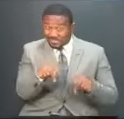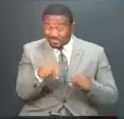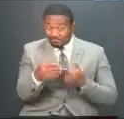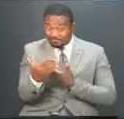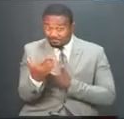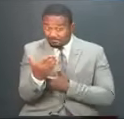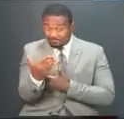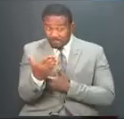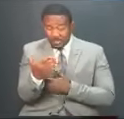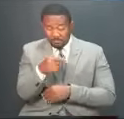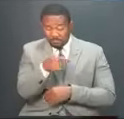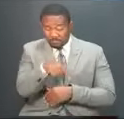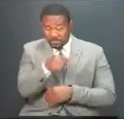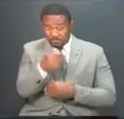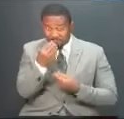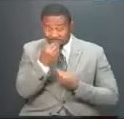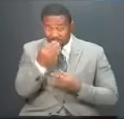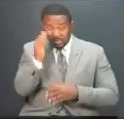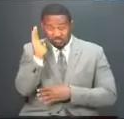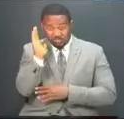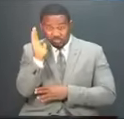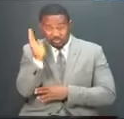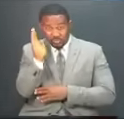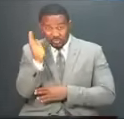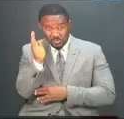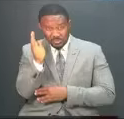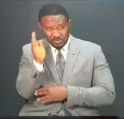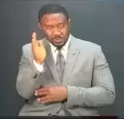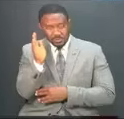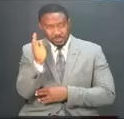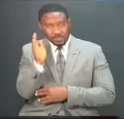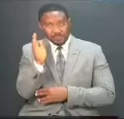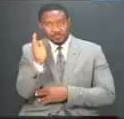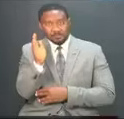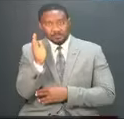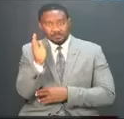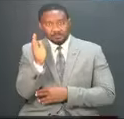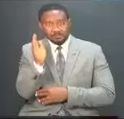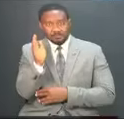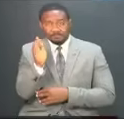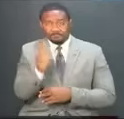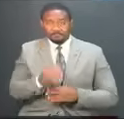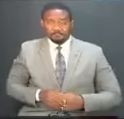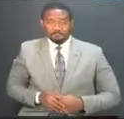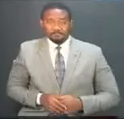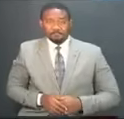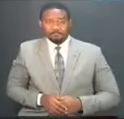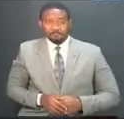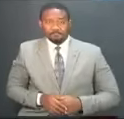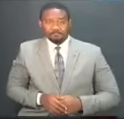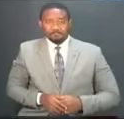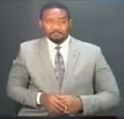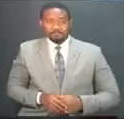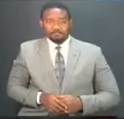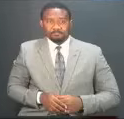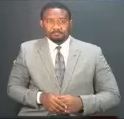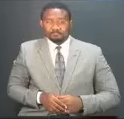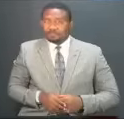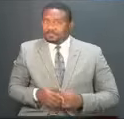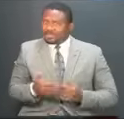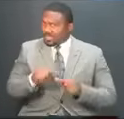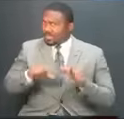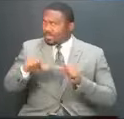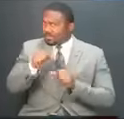a statement pursuant to the provisions on statements on urgent